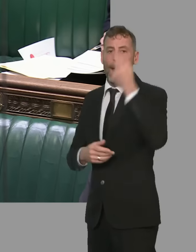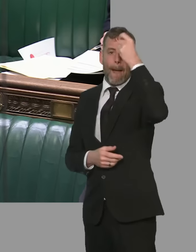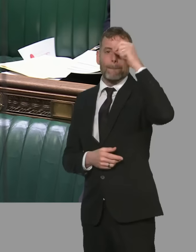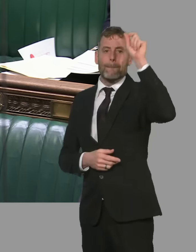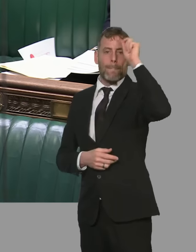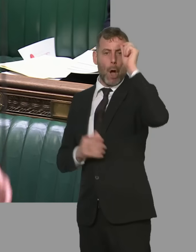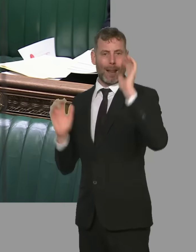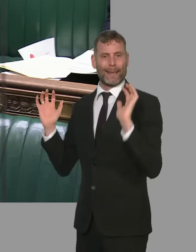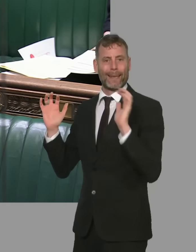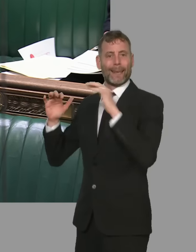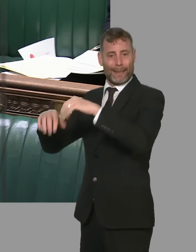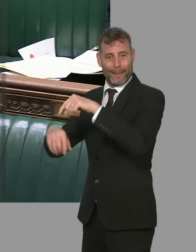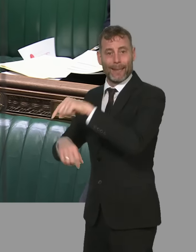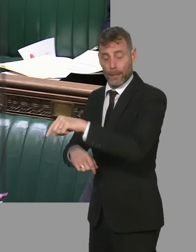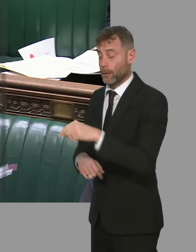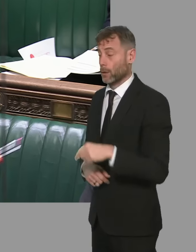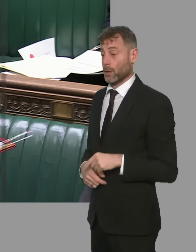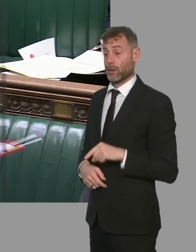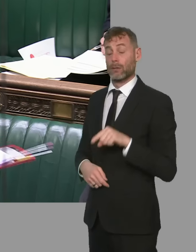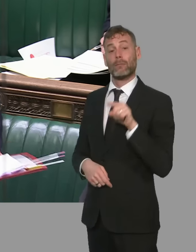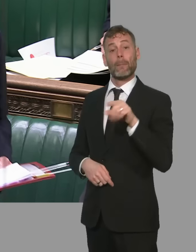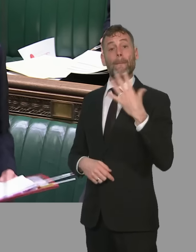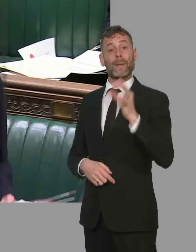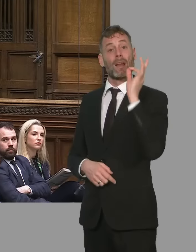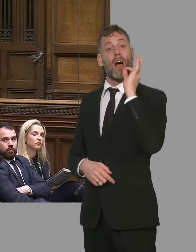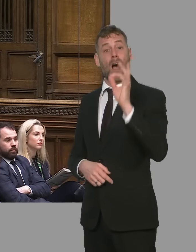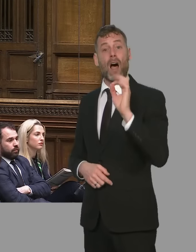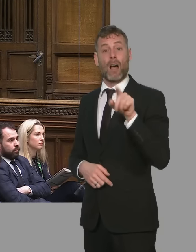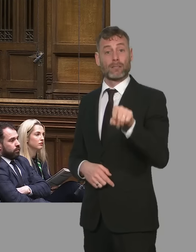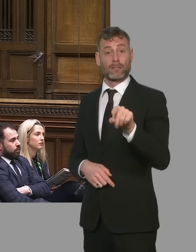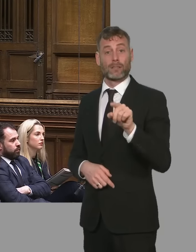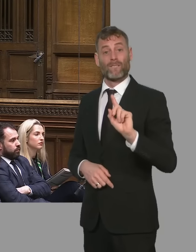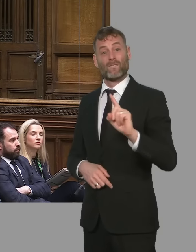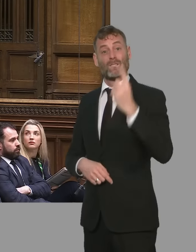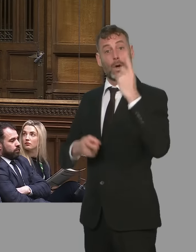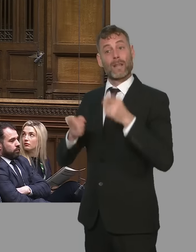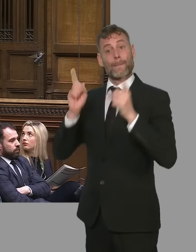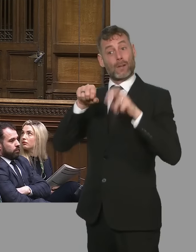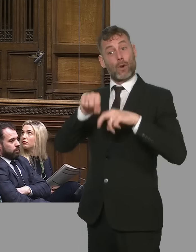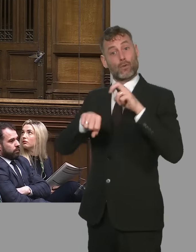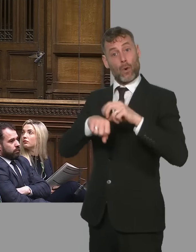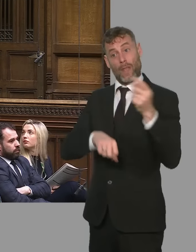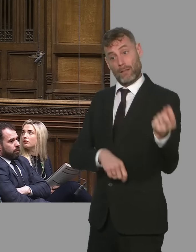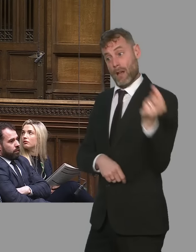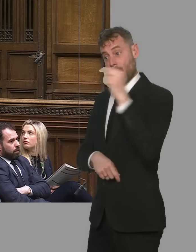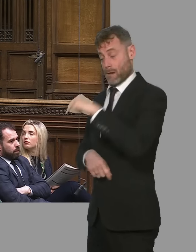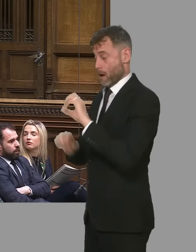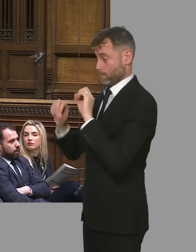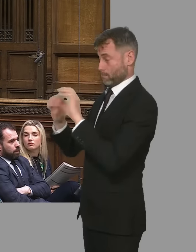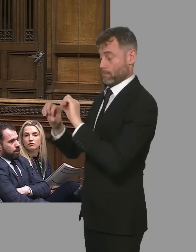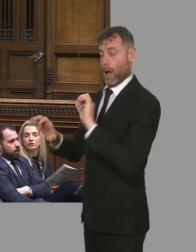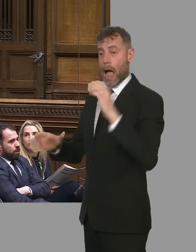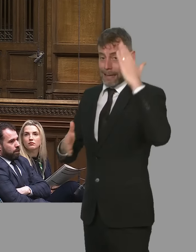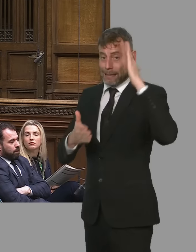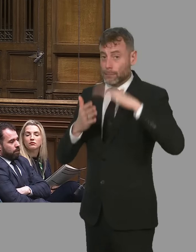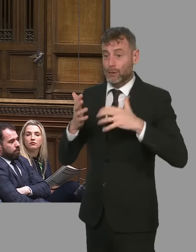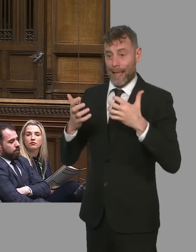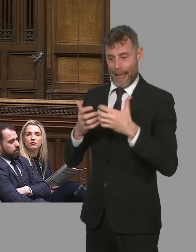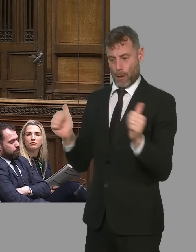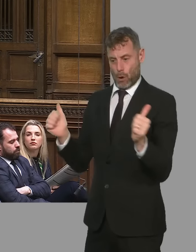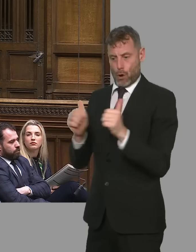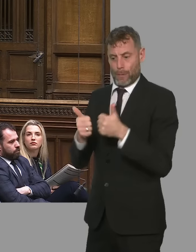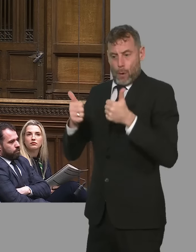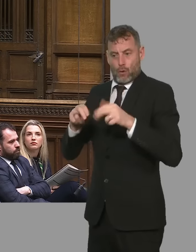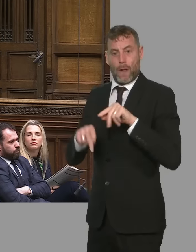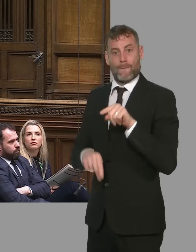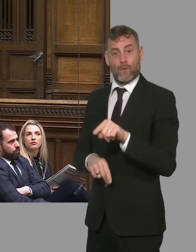the lessons of that agreement are being heard around the world. Bill Rivera adding. Thank you, Mr. Speaker. The Good Friday Agreement recognised the importance